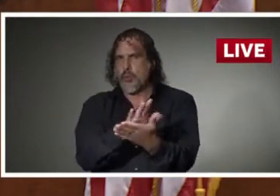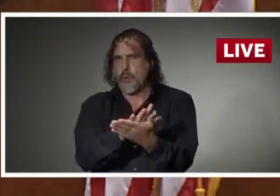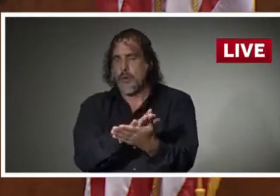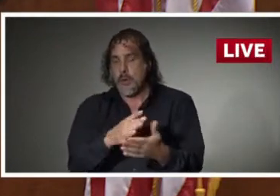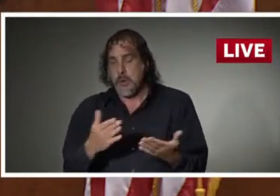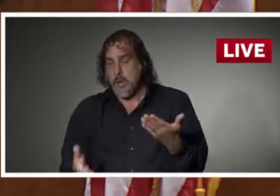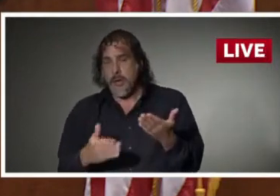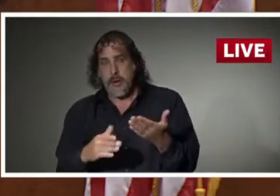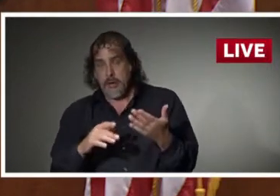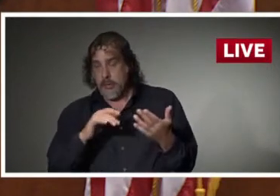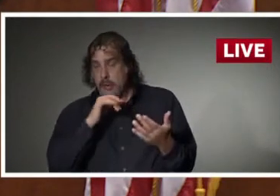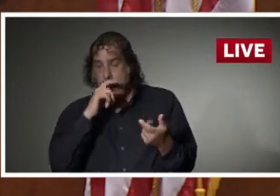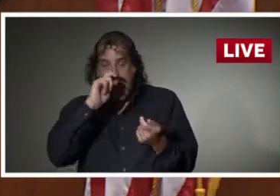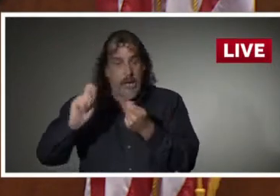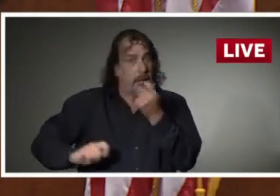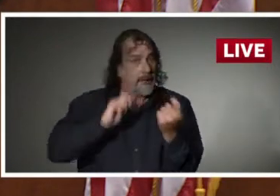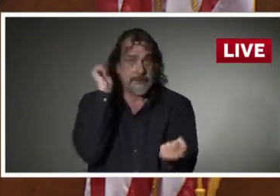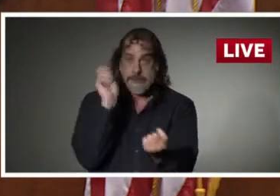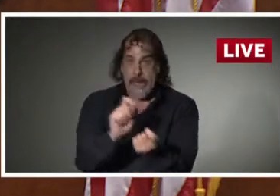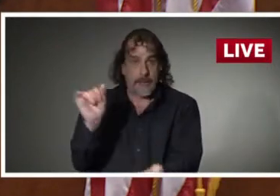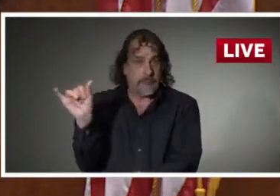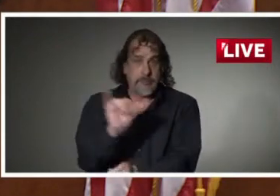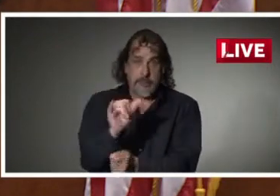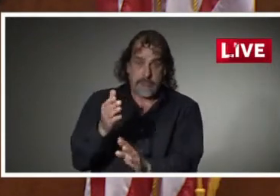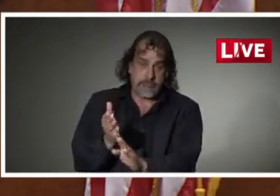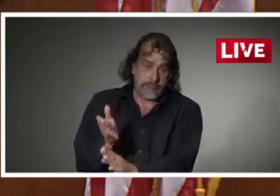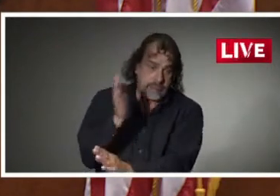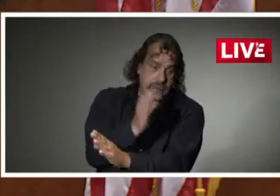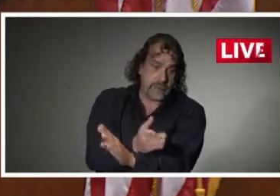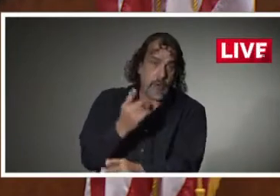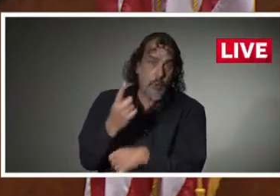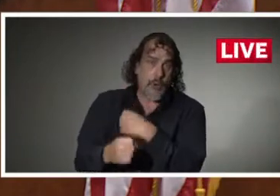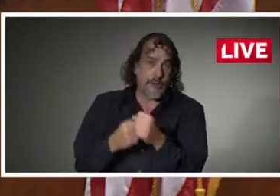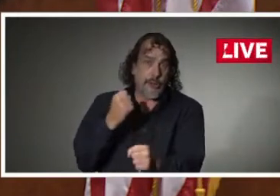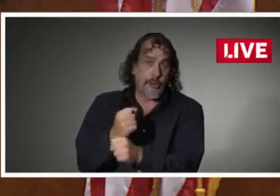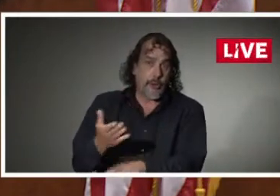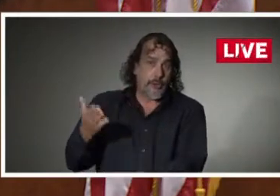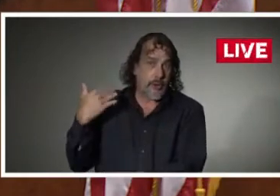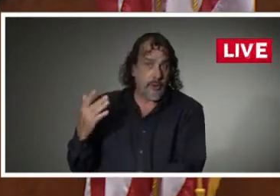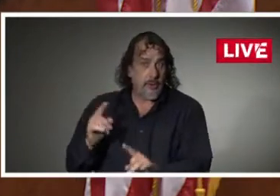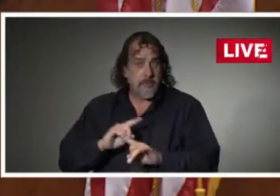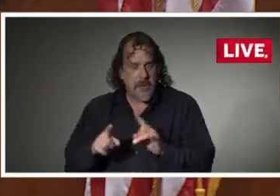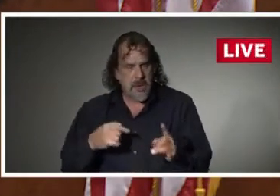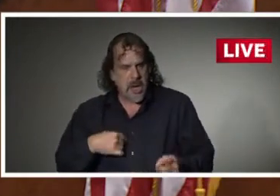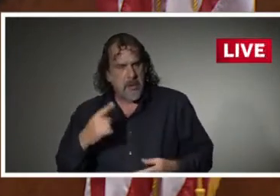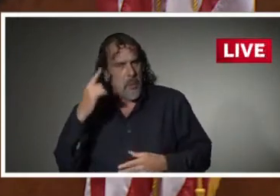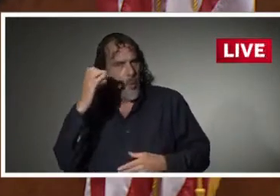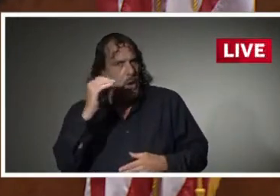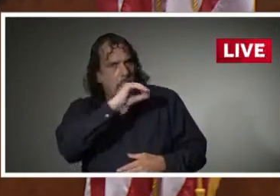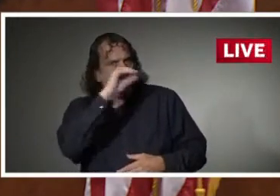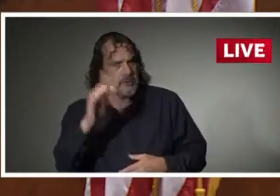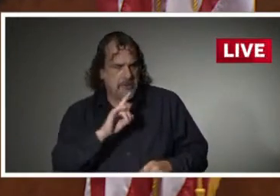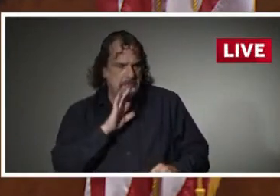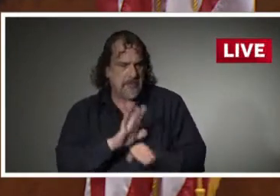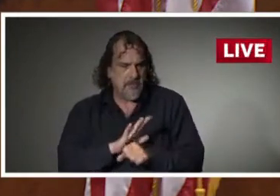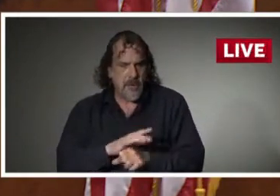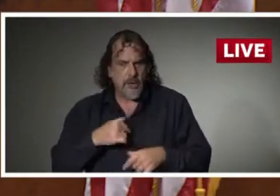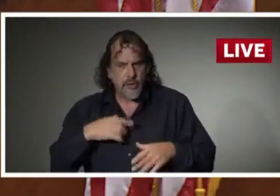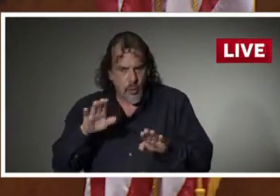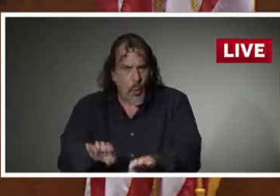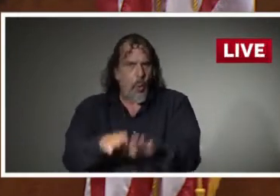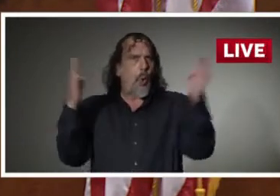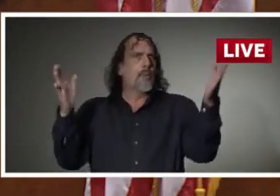look exactly like it looked a year ago, but I am 100% committed to trying to make that a